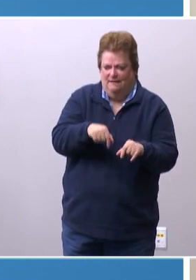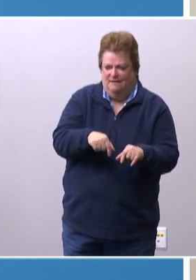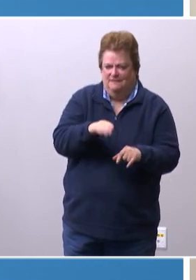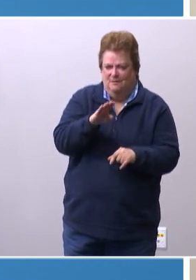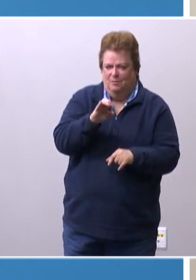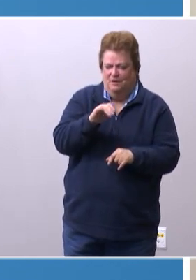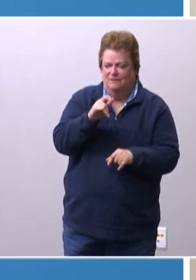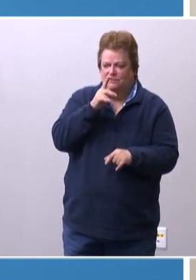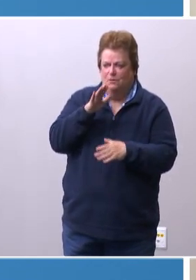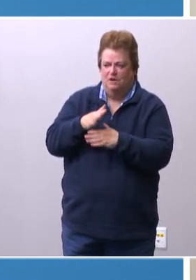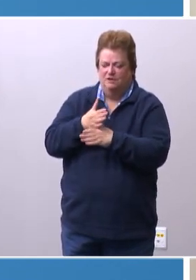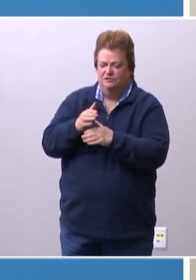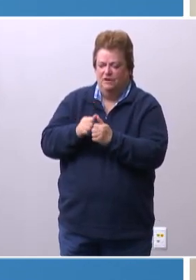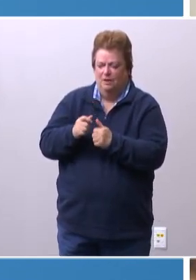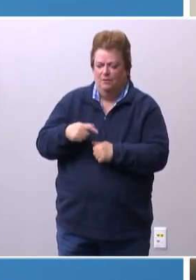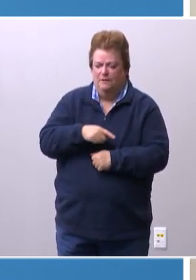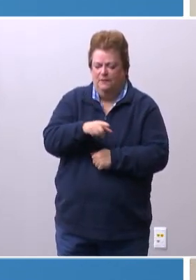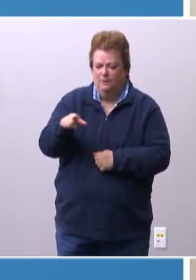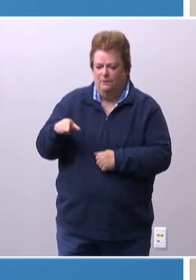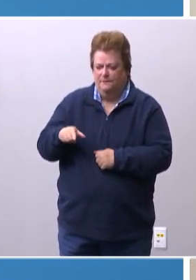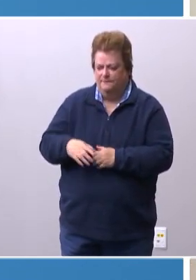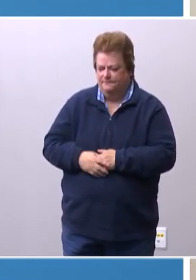all.